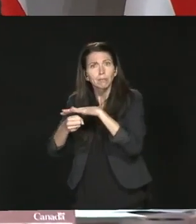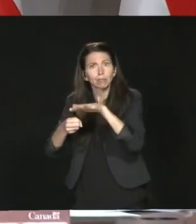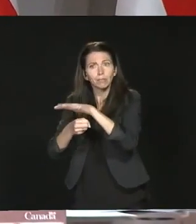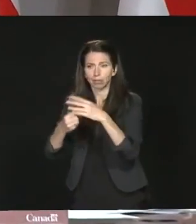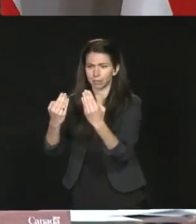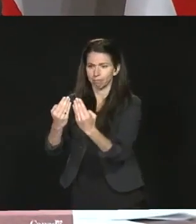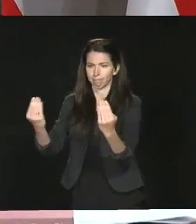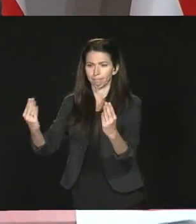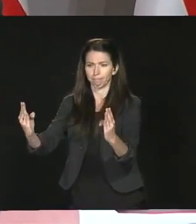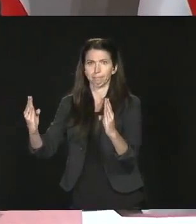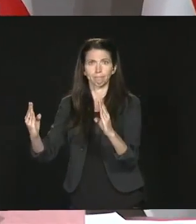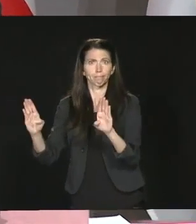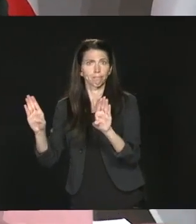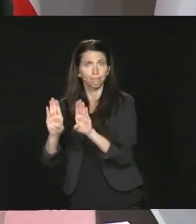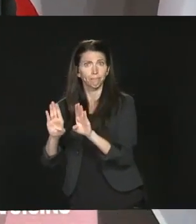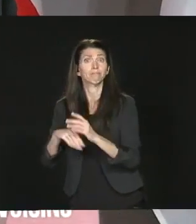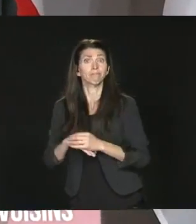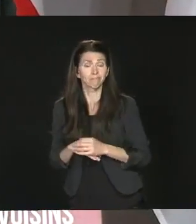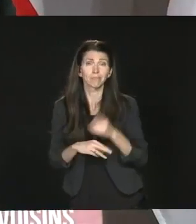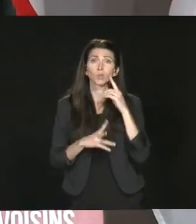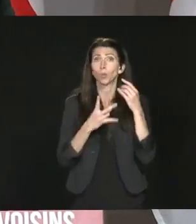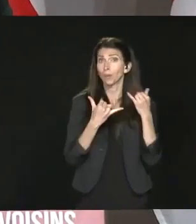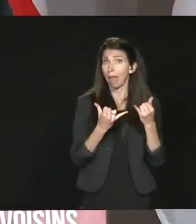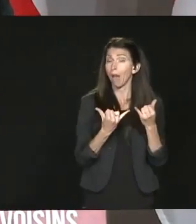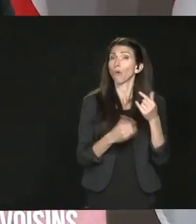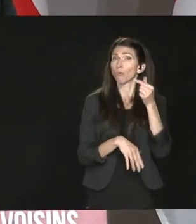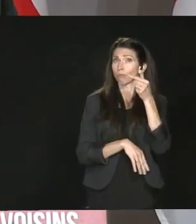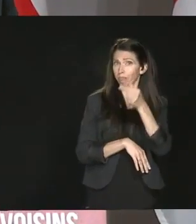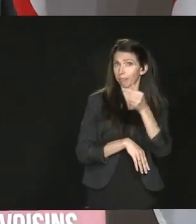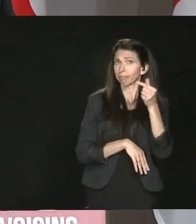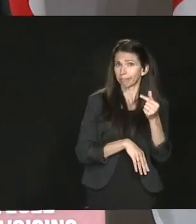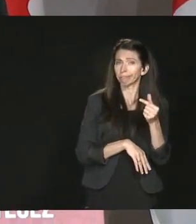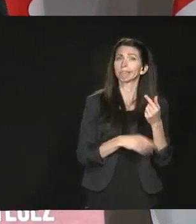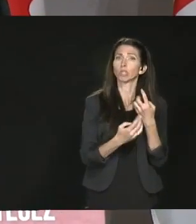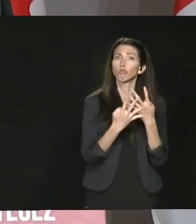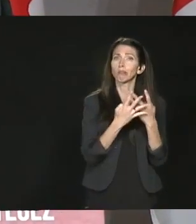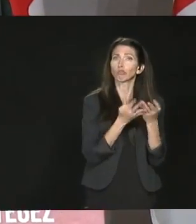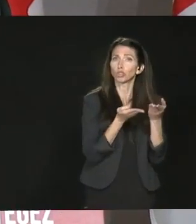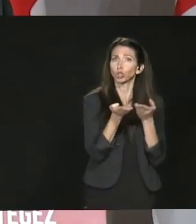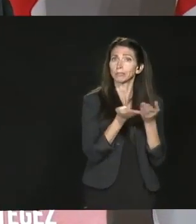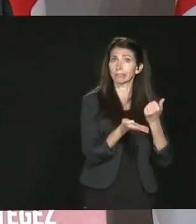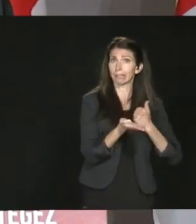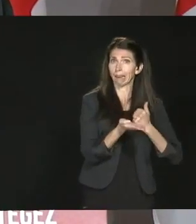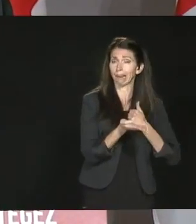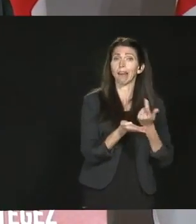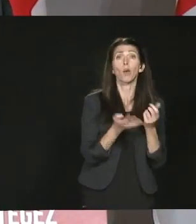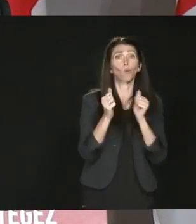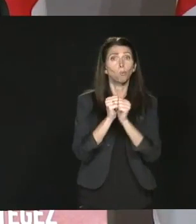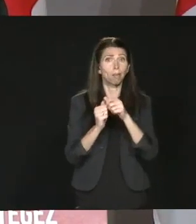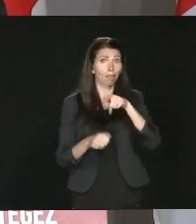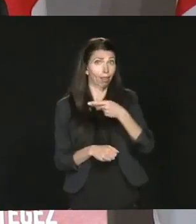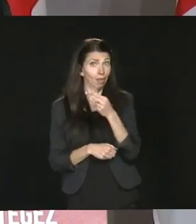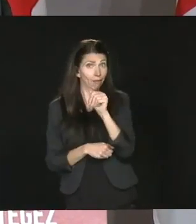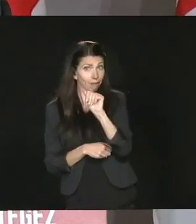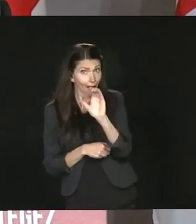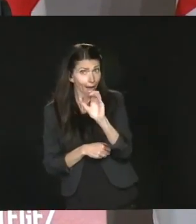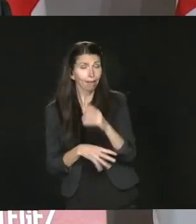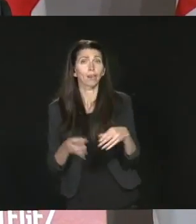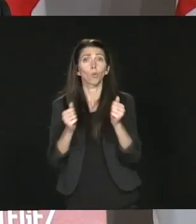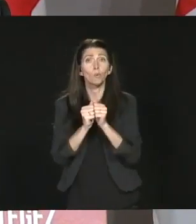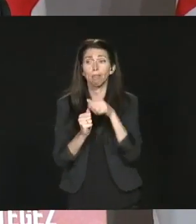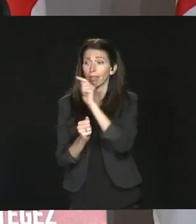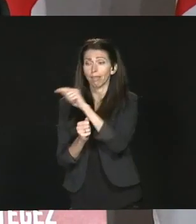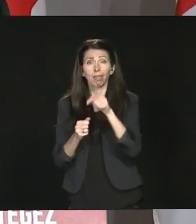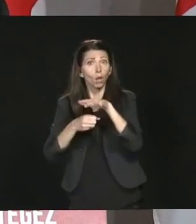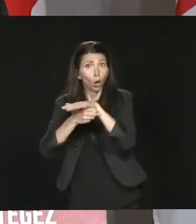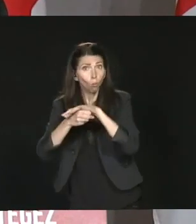Services Canada has worked very closely alongside the Public Health Agency of Canada and local public health authorities to best protect the health and the safety